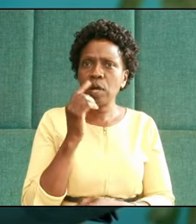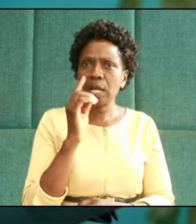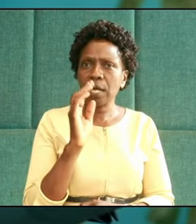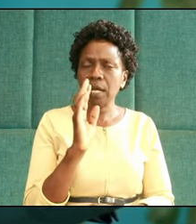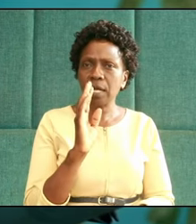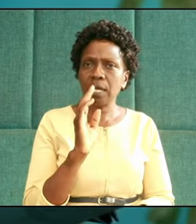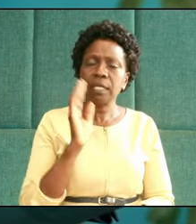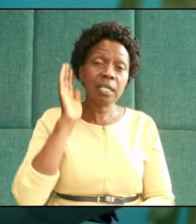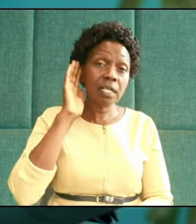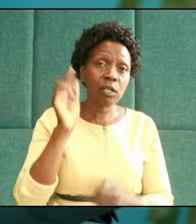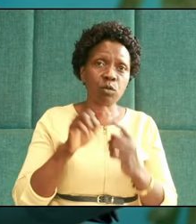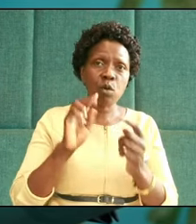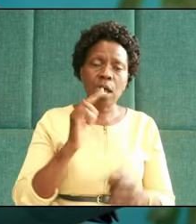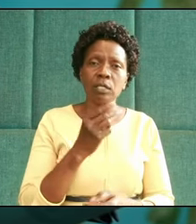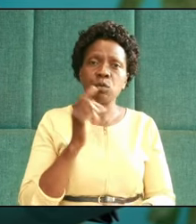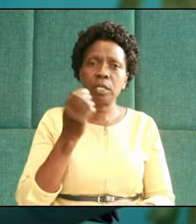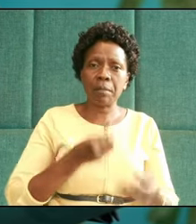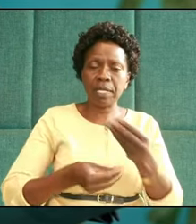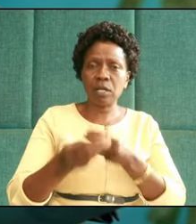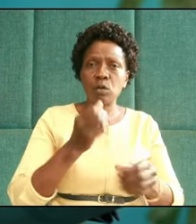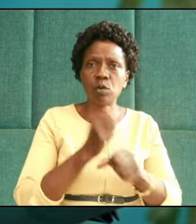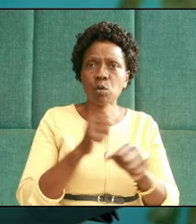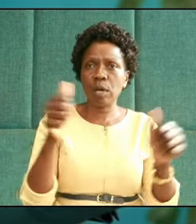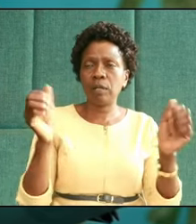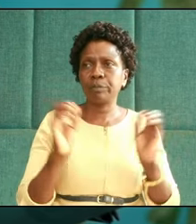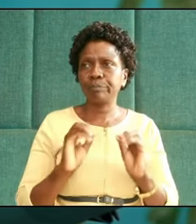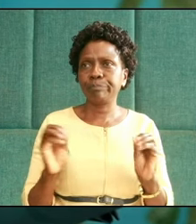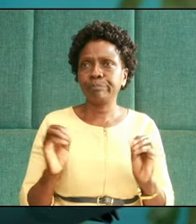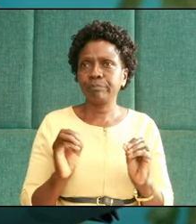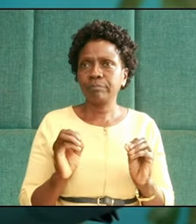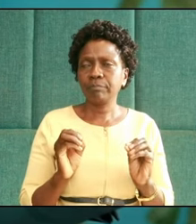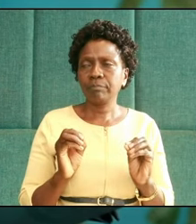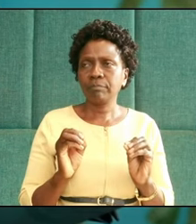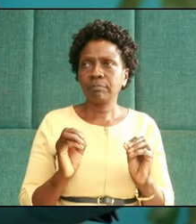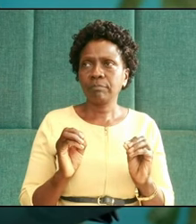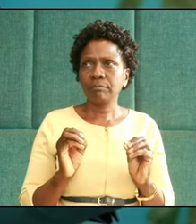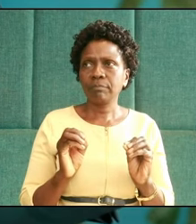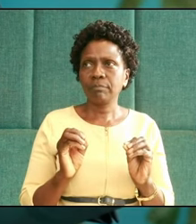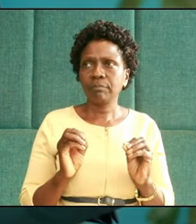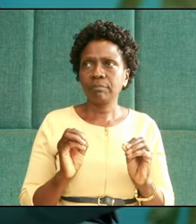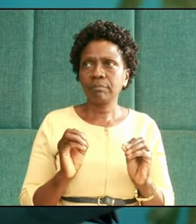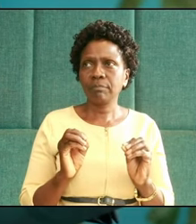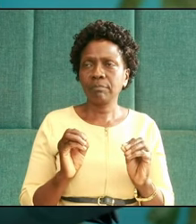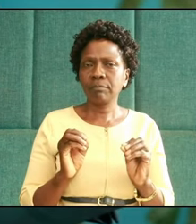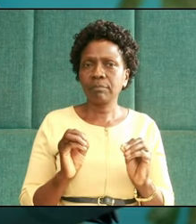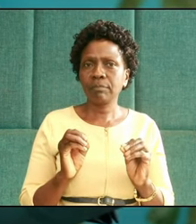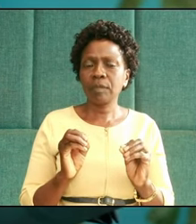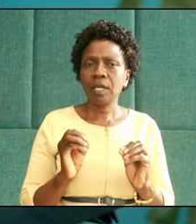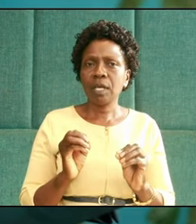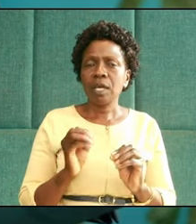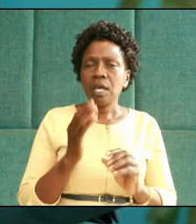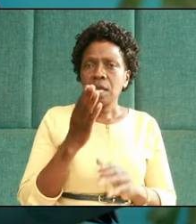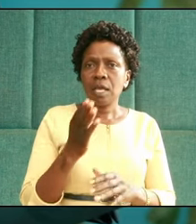doing well. He cannot even be able to make simple payroll